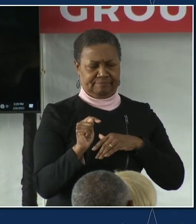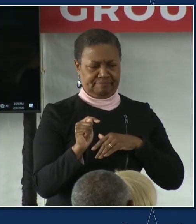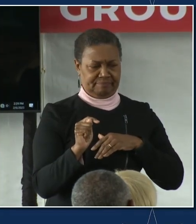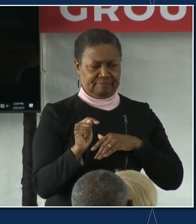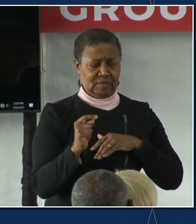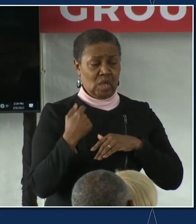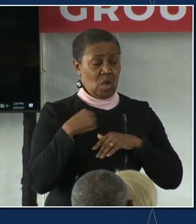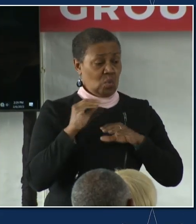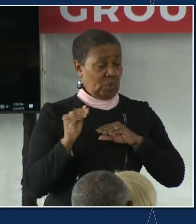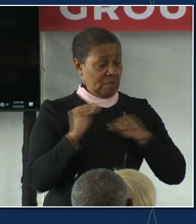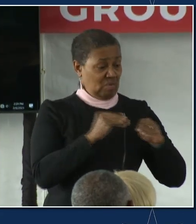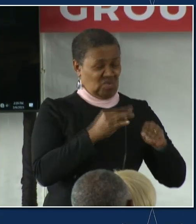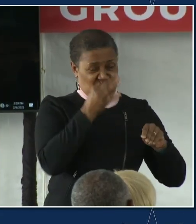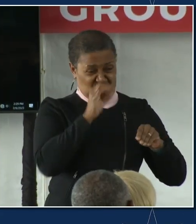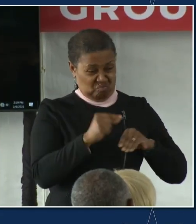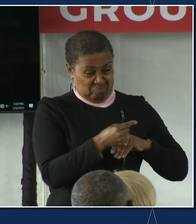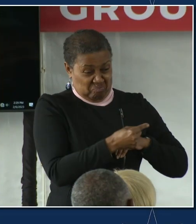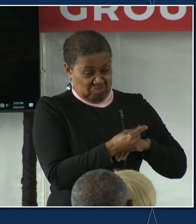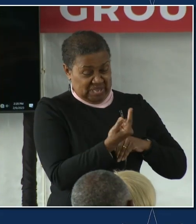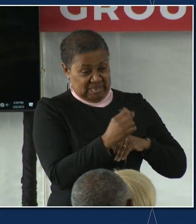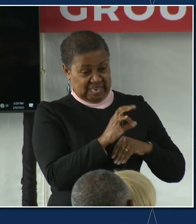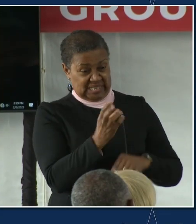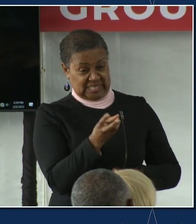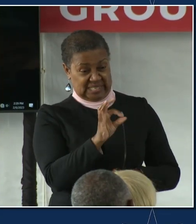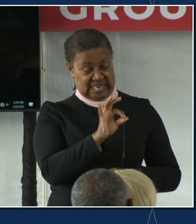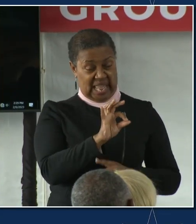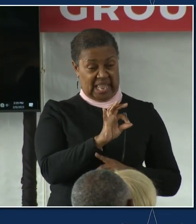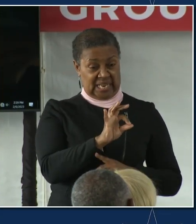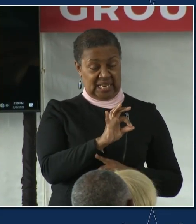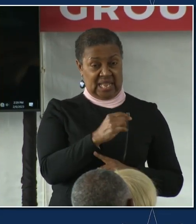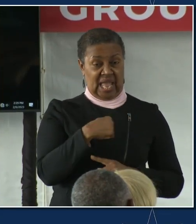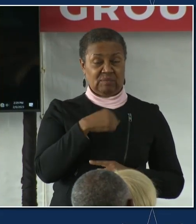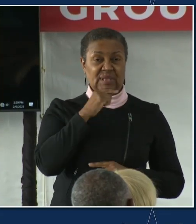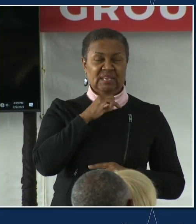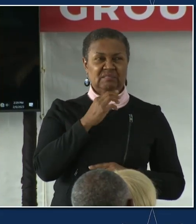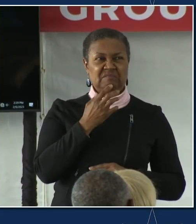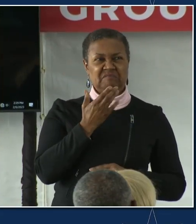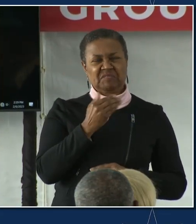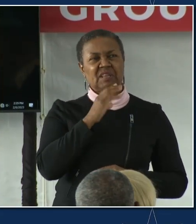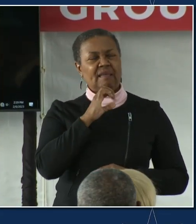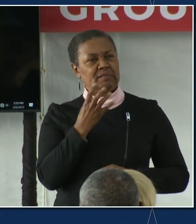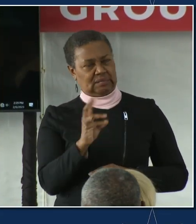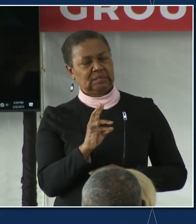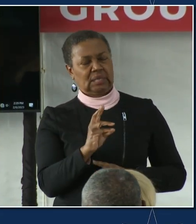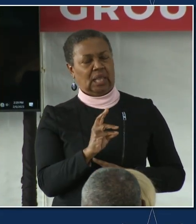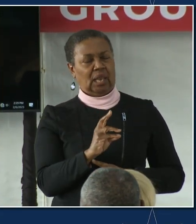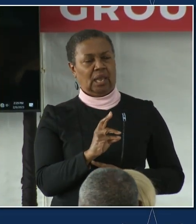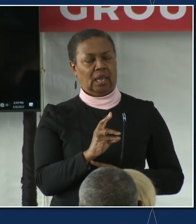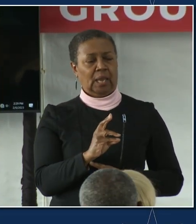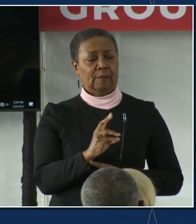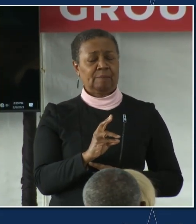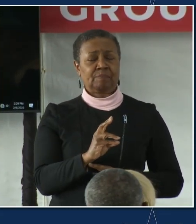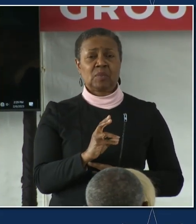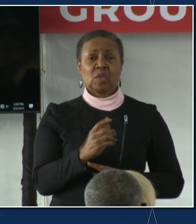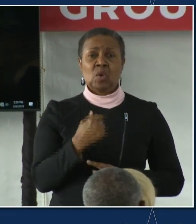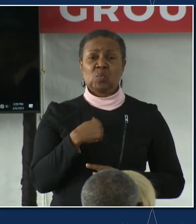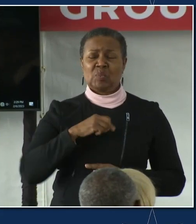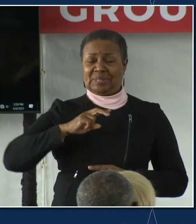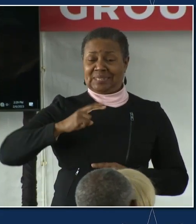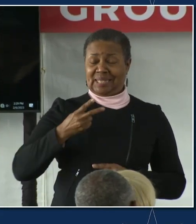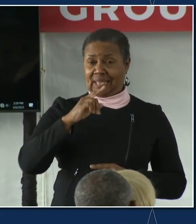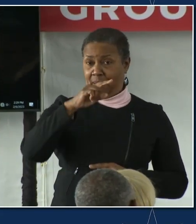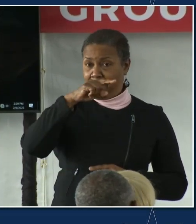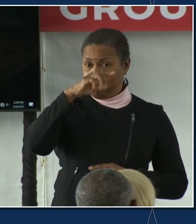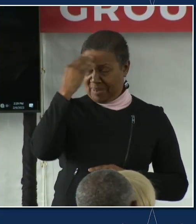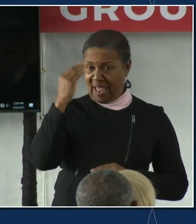we moved right around the corner in 1969. I was 15 or 16, and we were the second